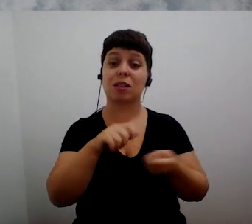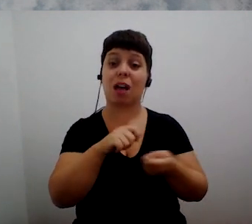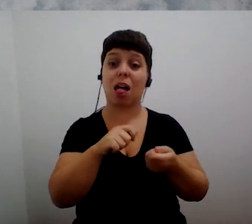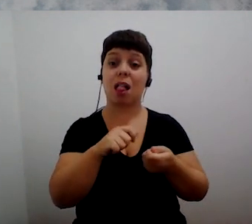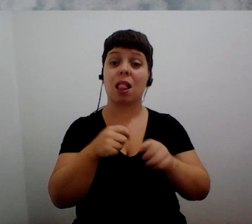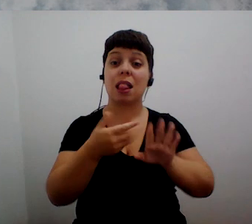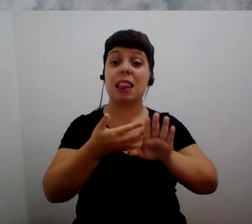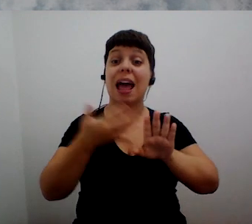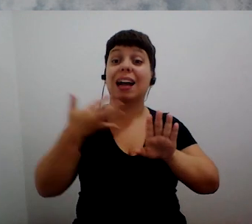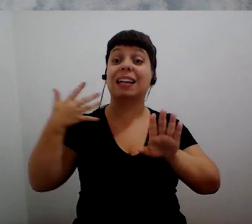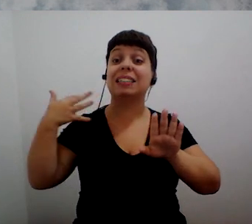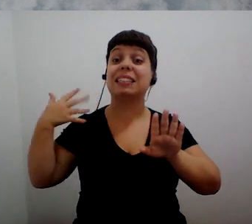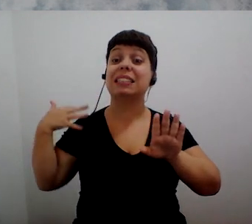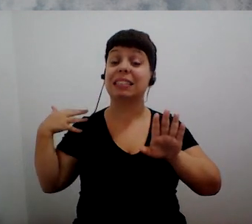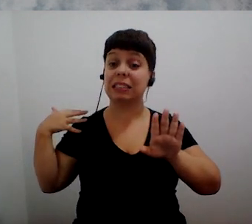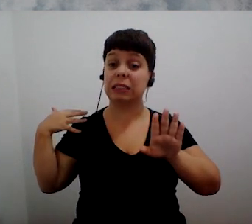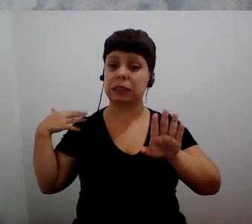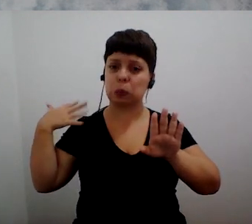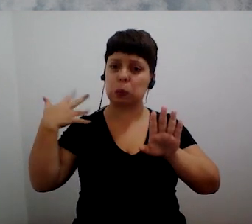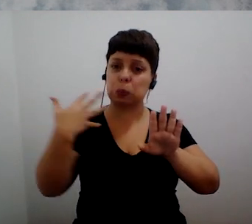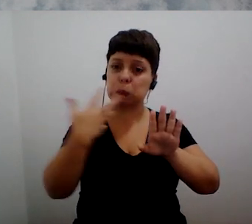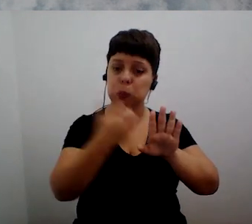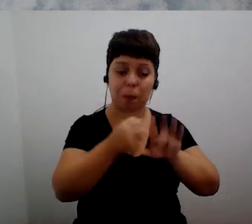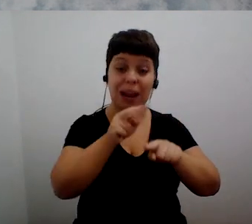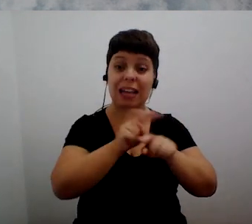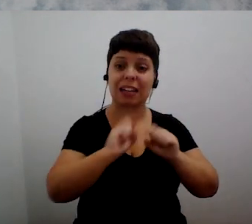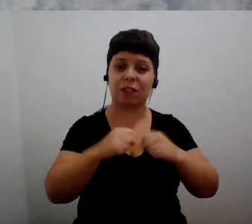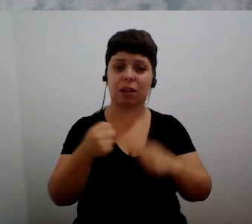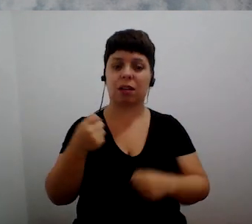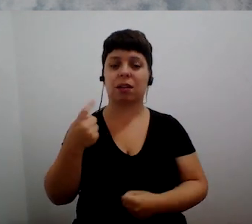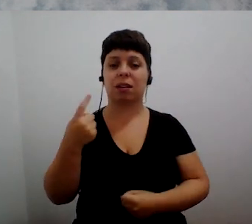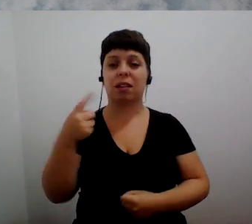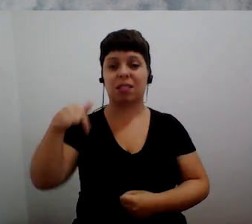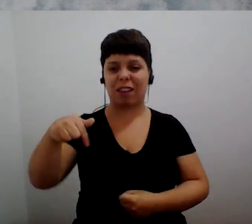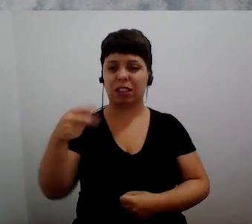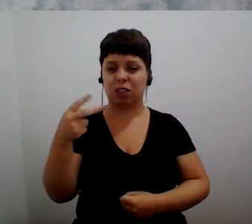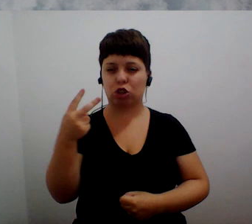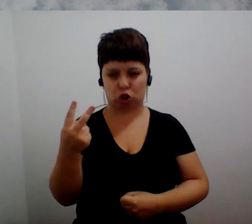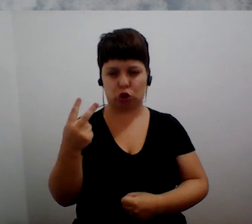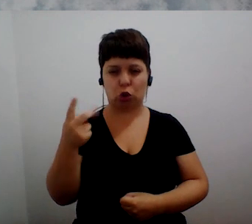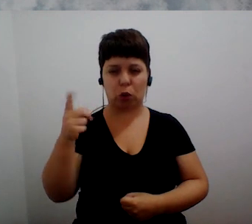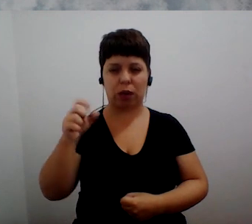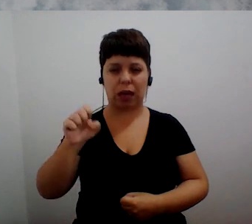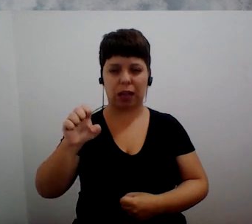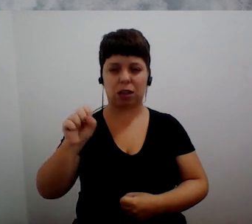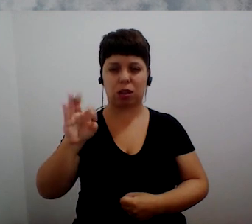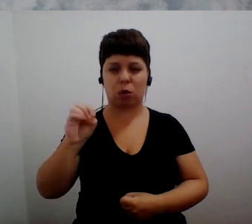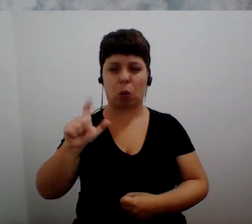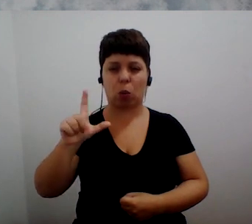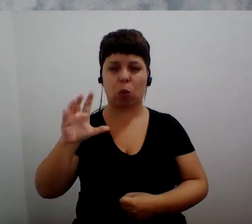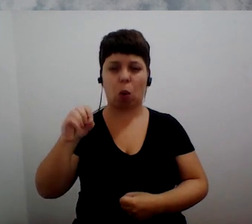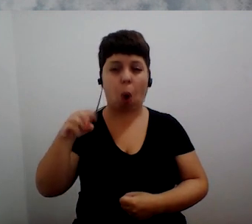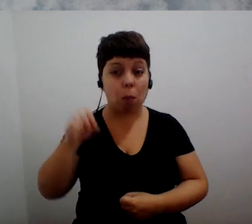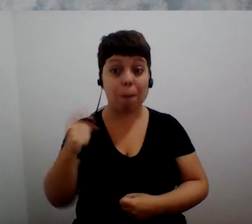the 1972 conference in Stockholm, the first UN conference on environment,